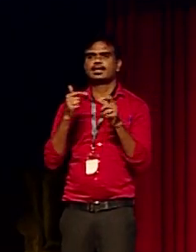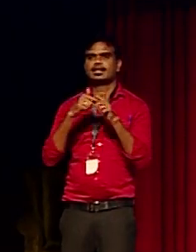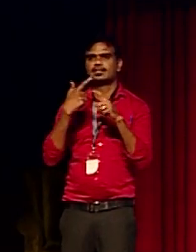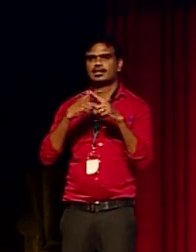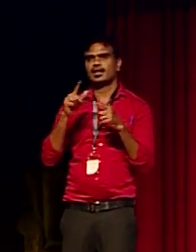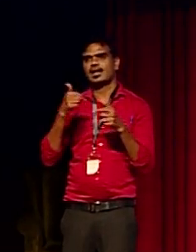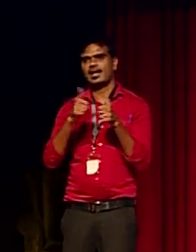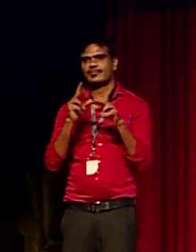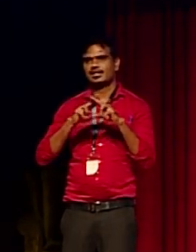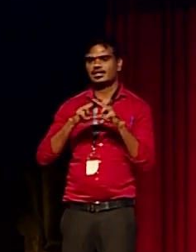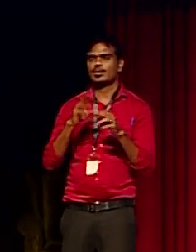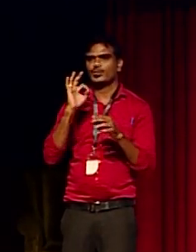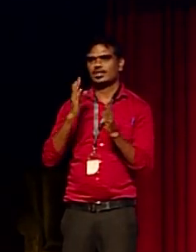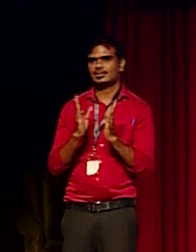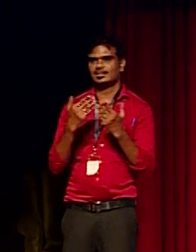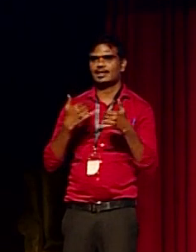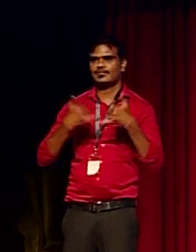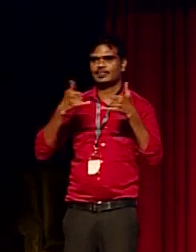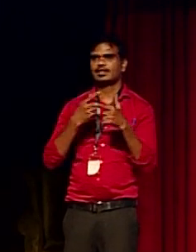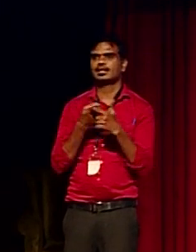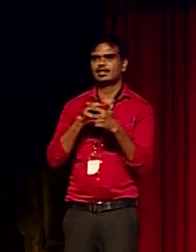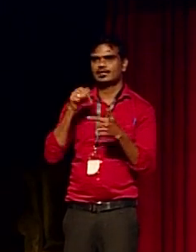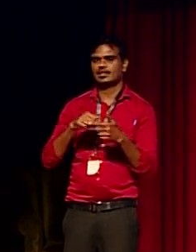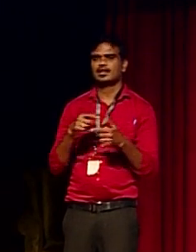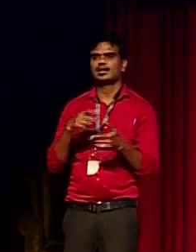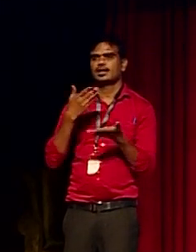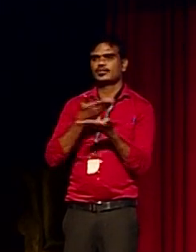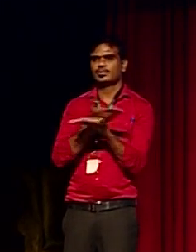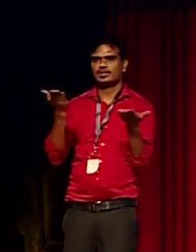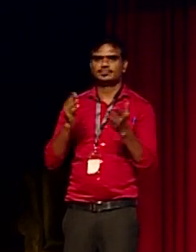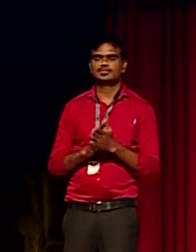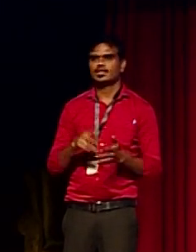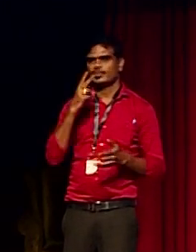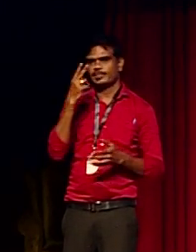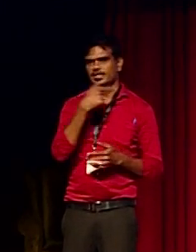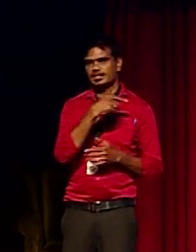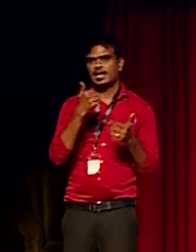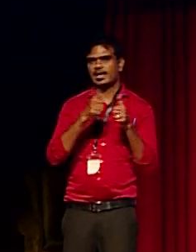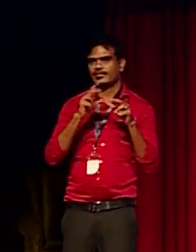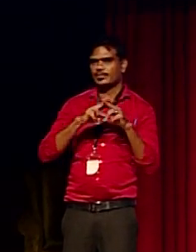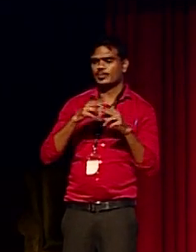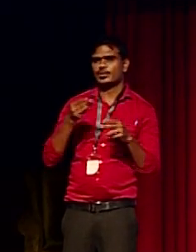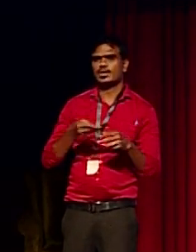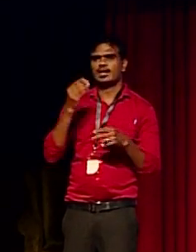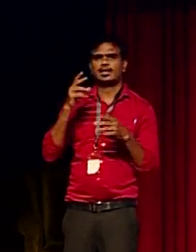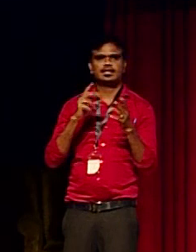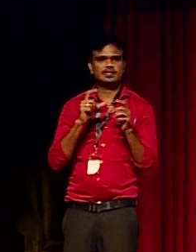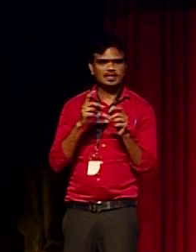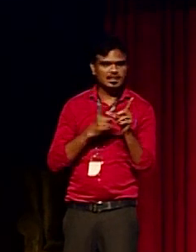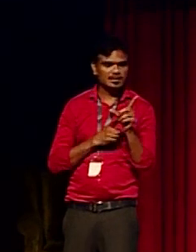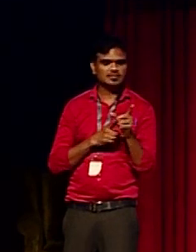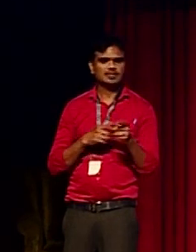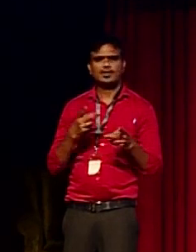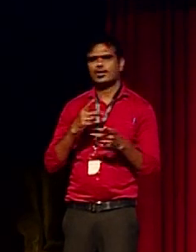a goodwill initiative from India to war-ravaged countries. And you can see there's Afghanistan, there's Iraq, there's Syria. They're